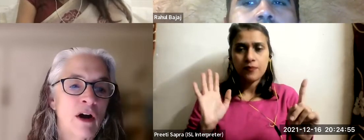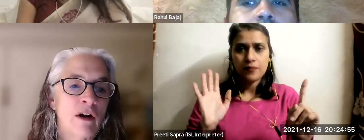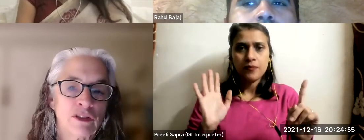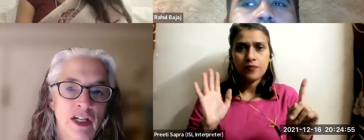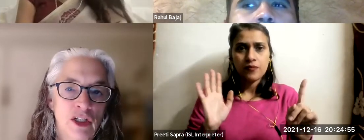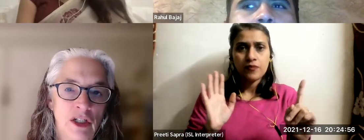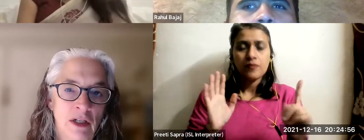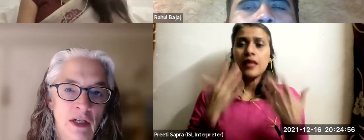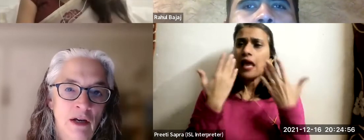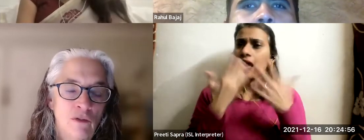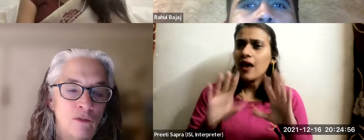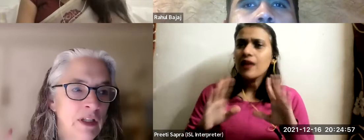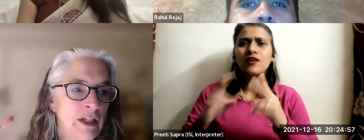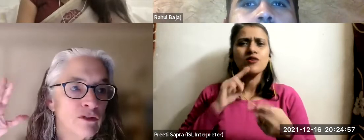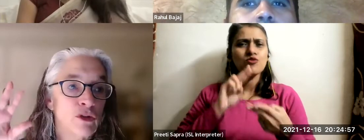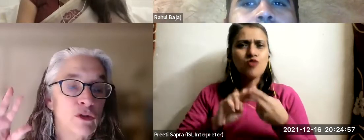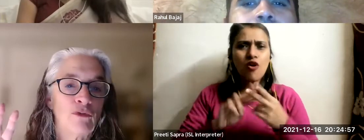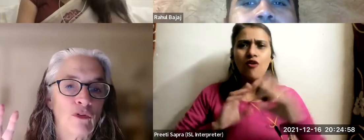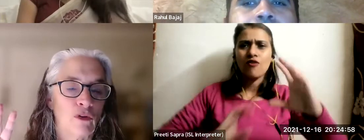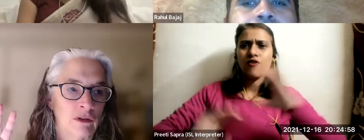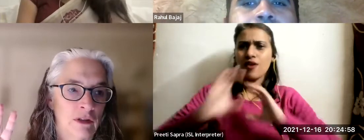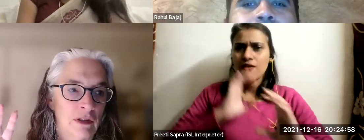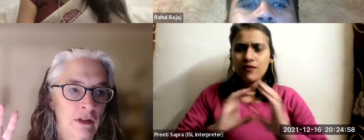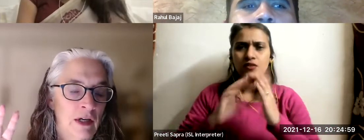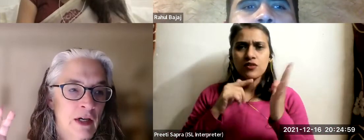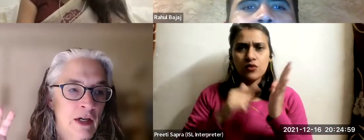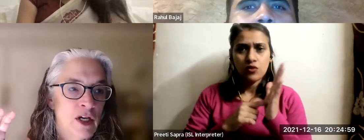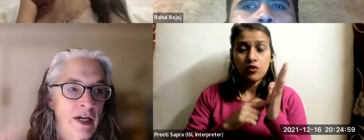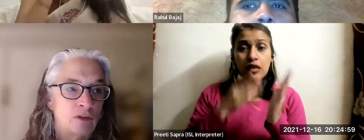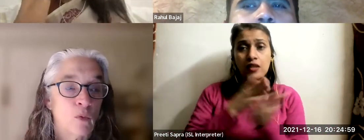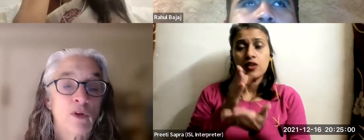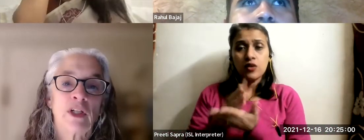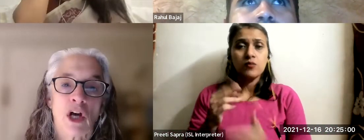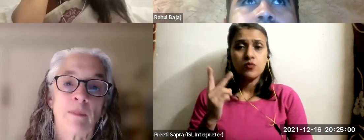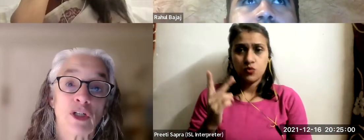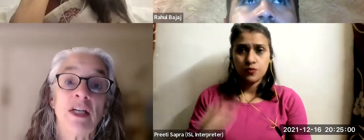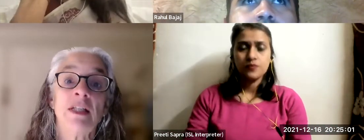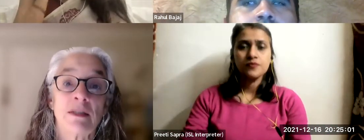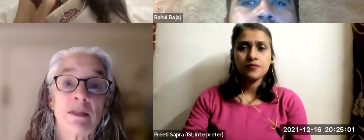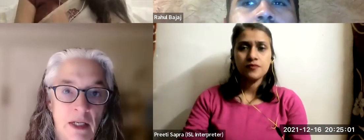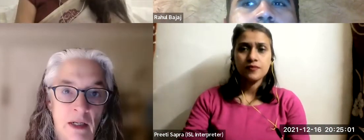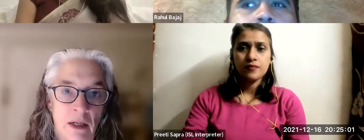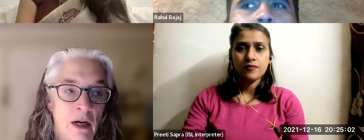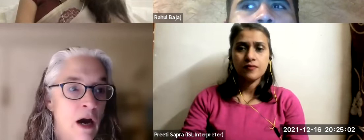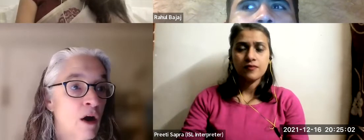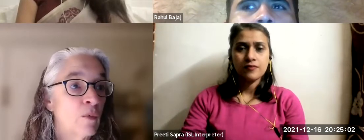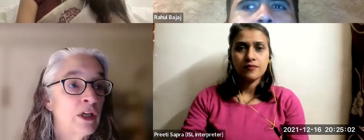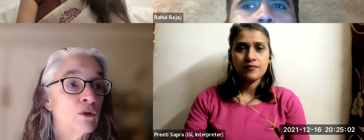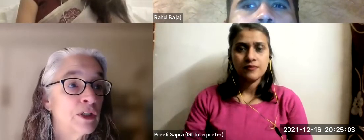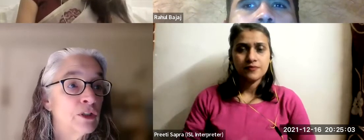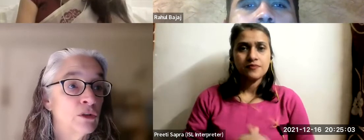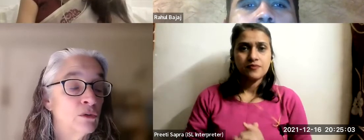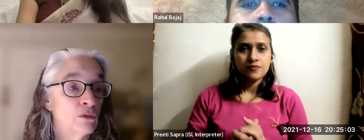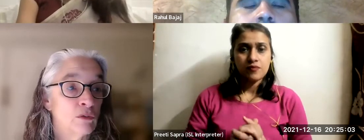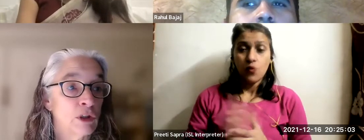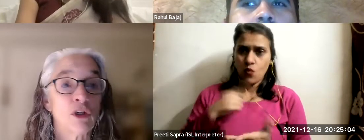every conversation really is twofold. It's what are we going to accomplish in this meeting? Are we